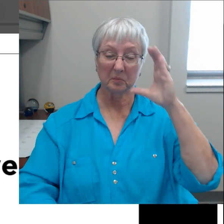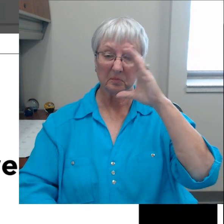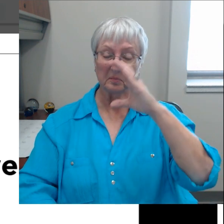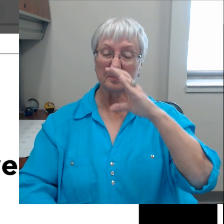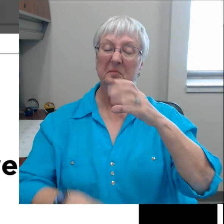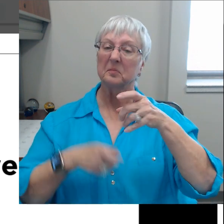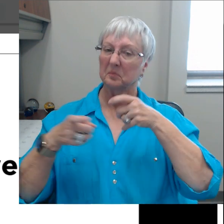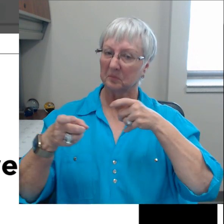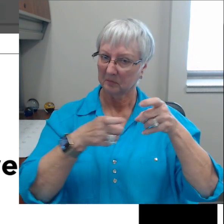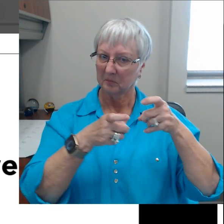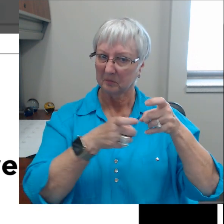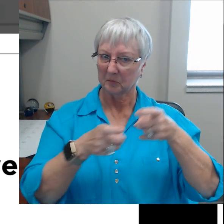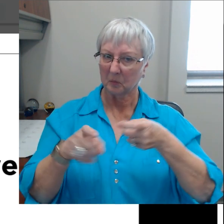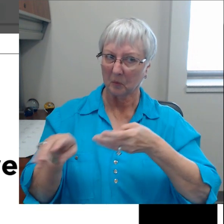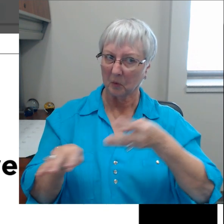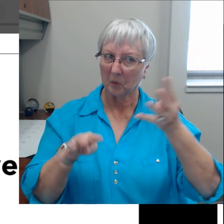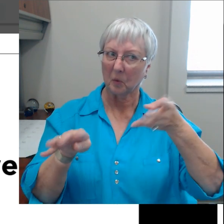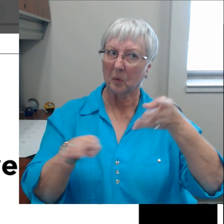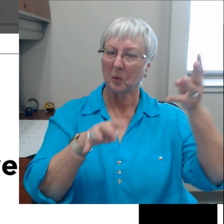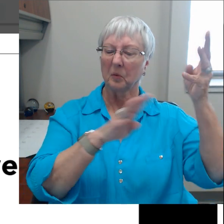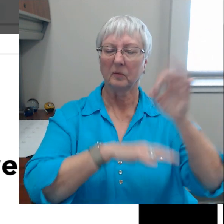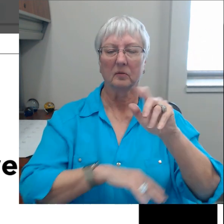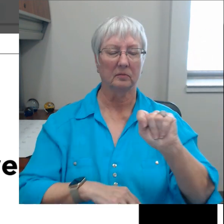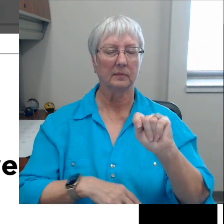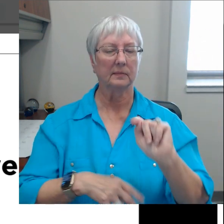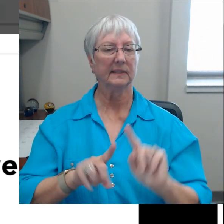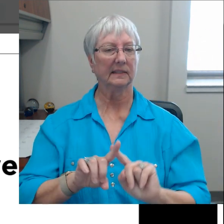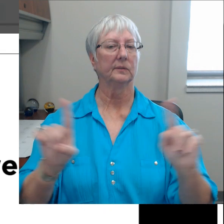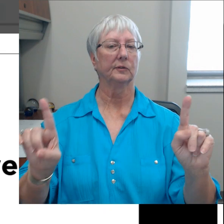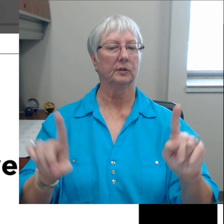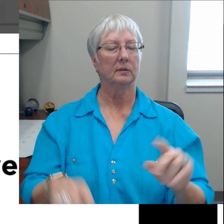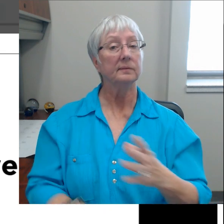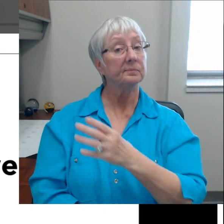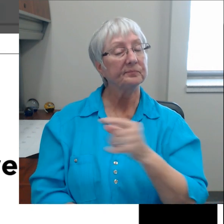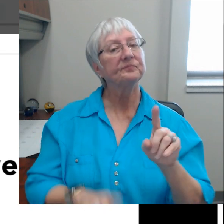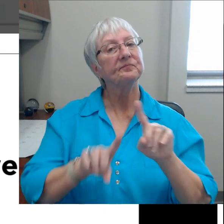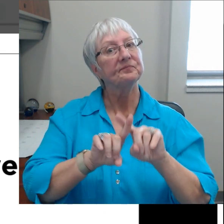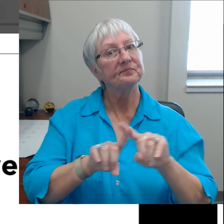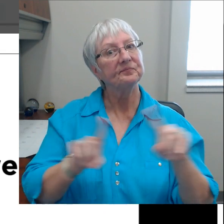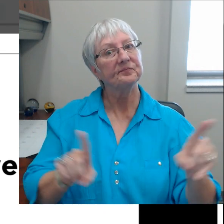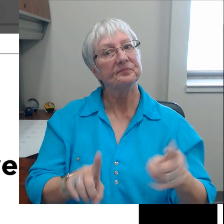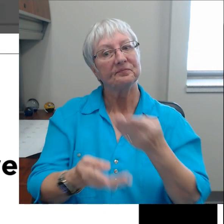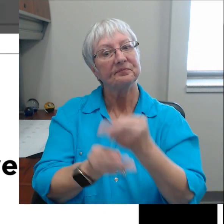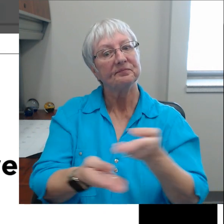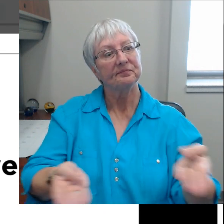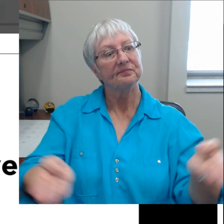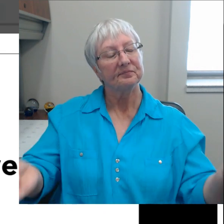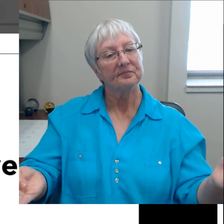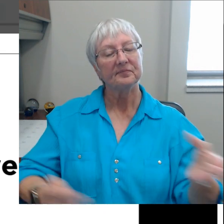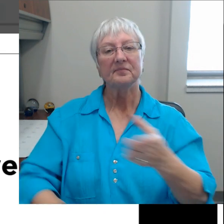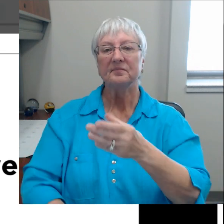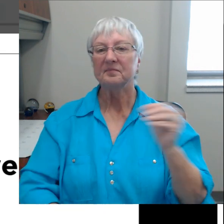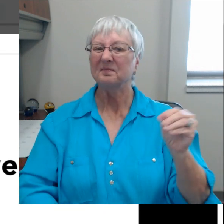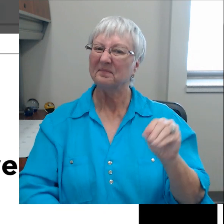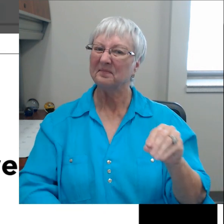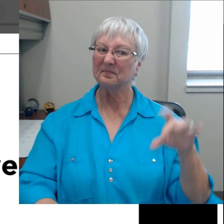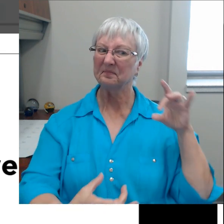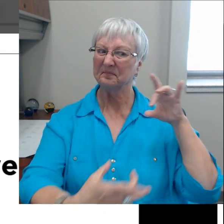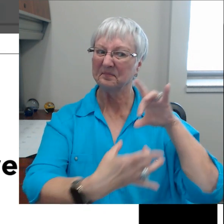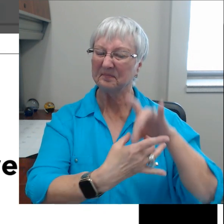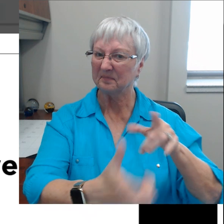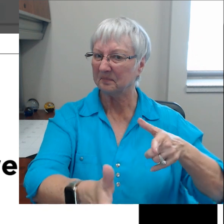a little bit differently. Add to that the fact that there are so many different devices and ranges of connection speed, it becomes really tough to ignore